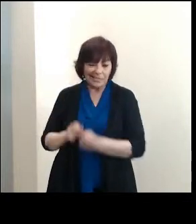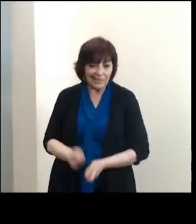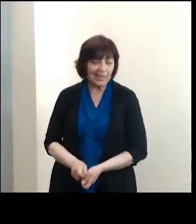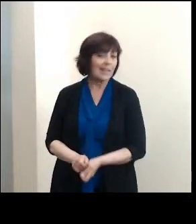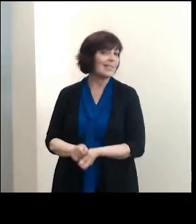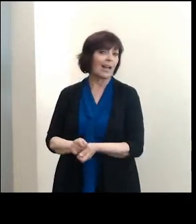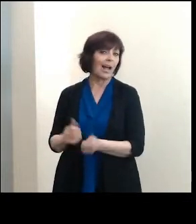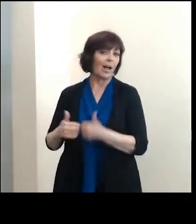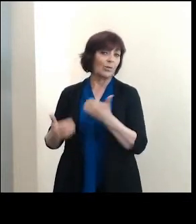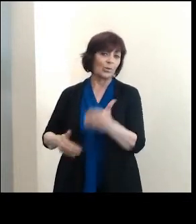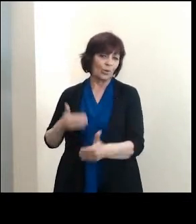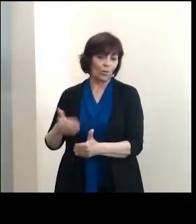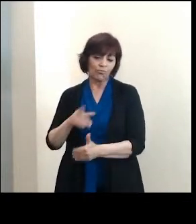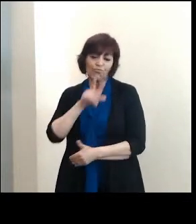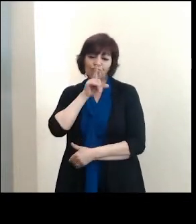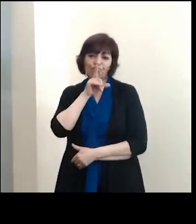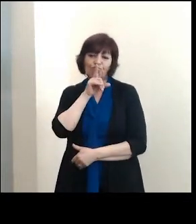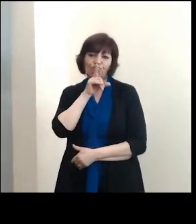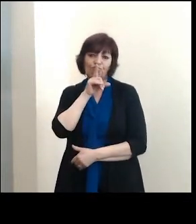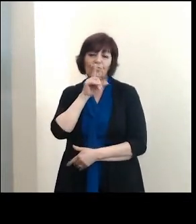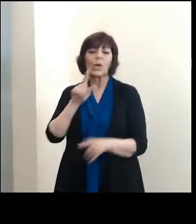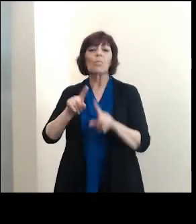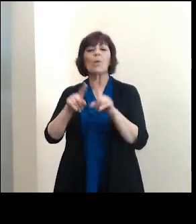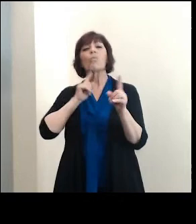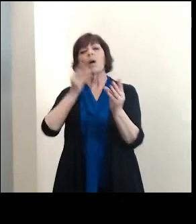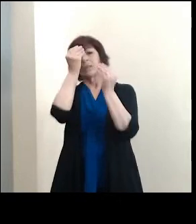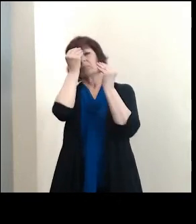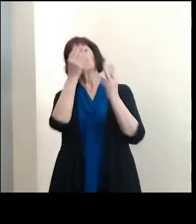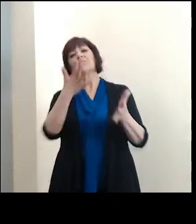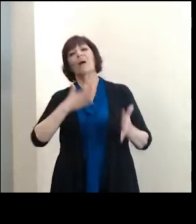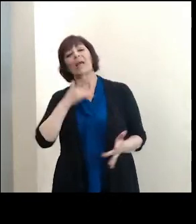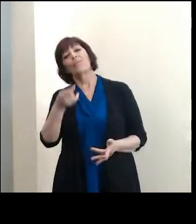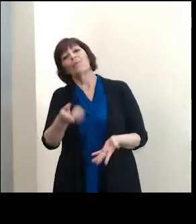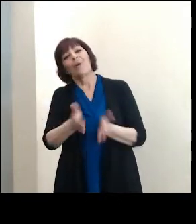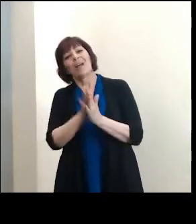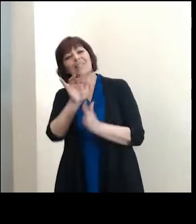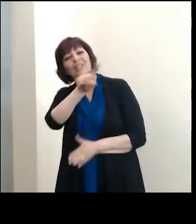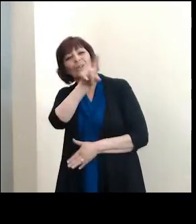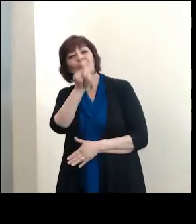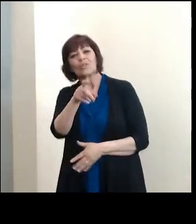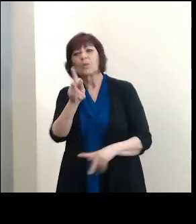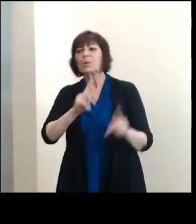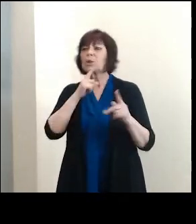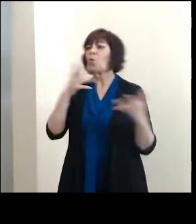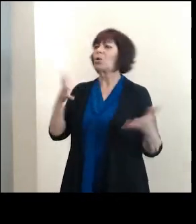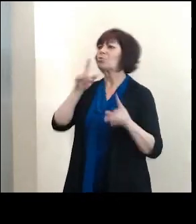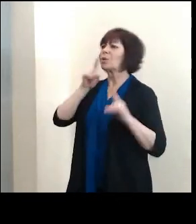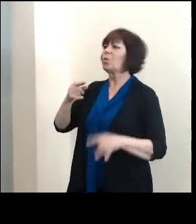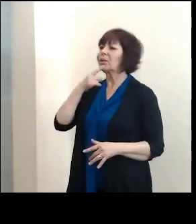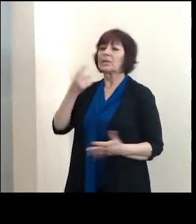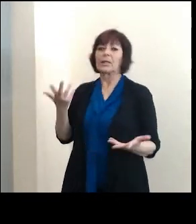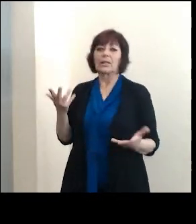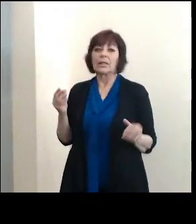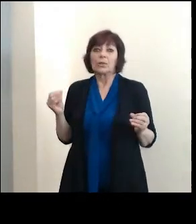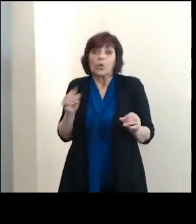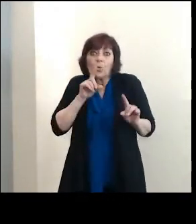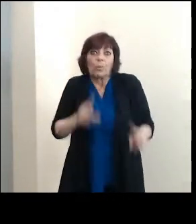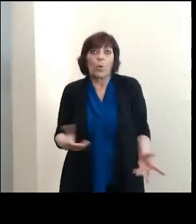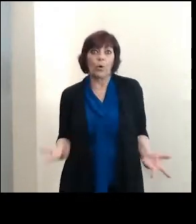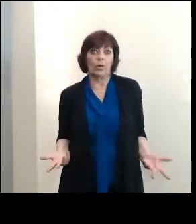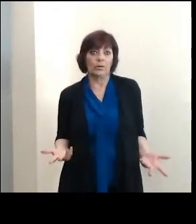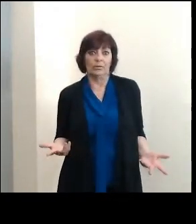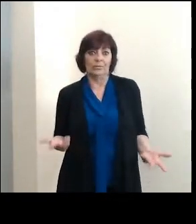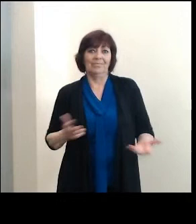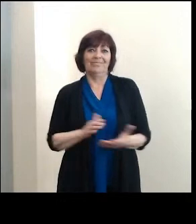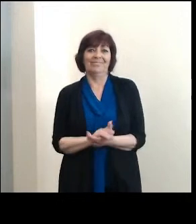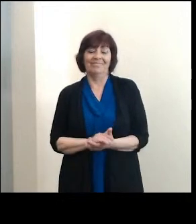point. But I wanted to clear up the air, so I'm glad you asked that question, because I've had some people say, what does the report say? And the answer is, I don't know, because I haven't